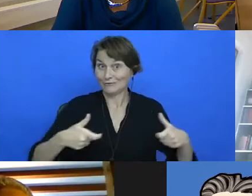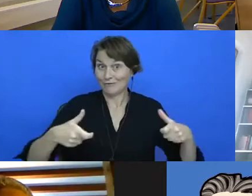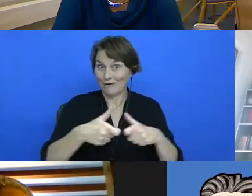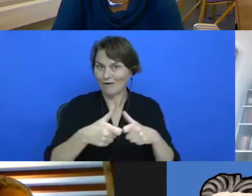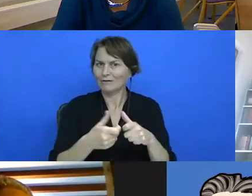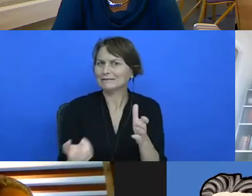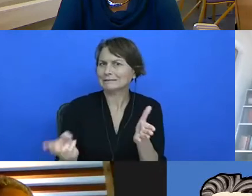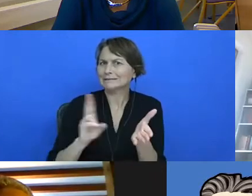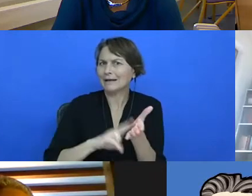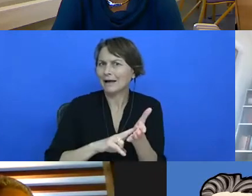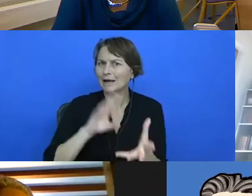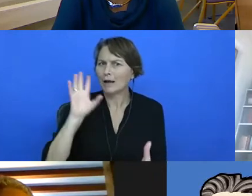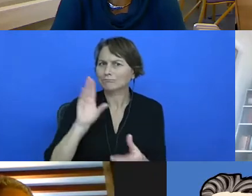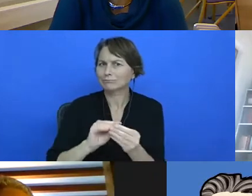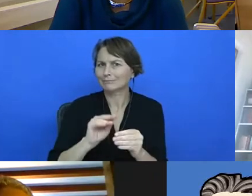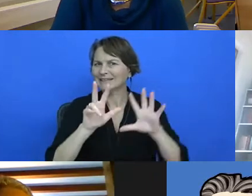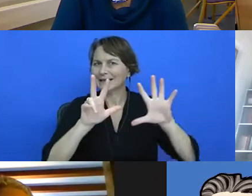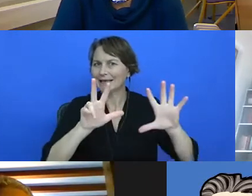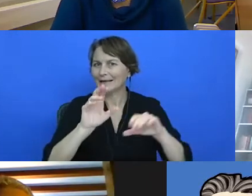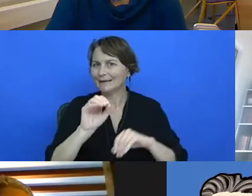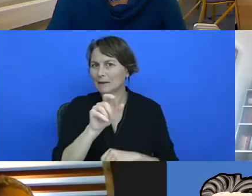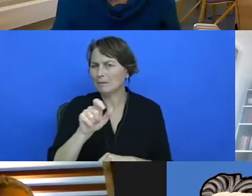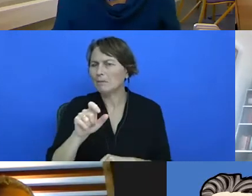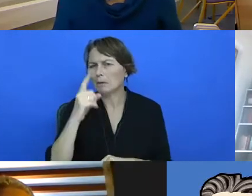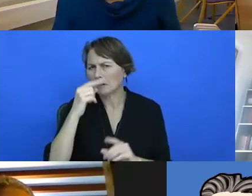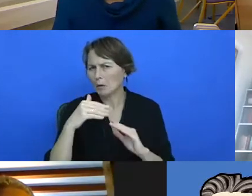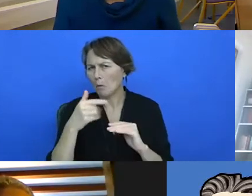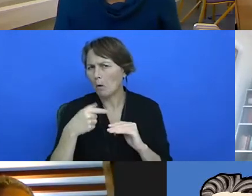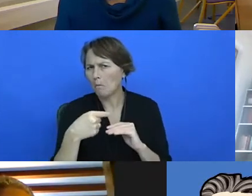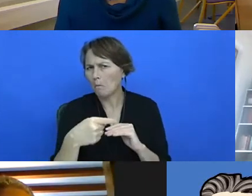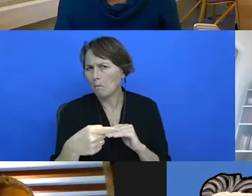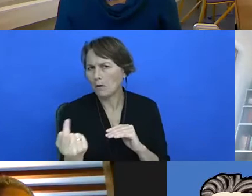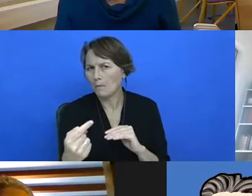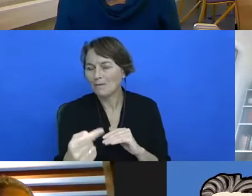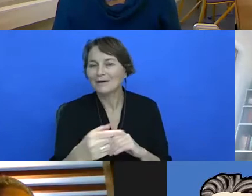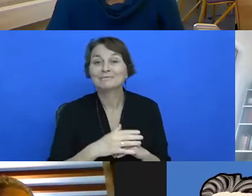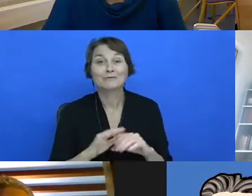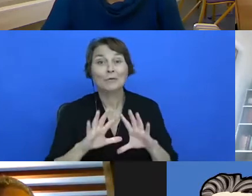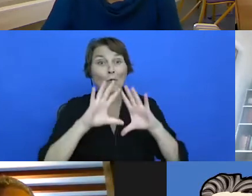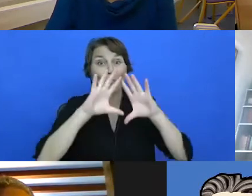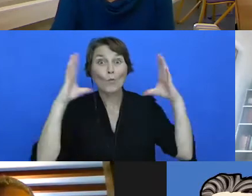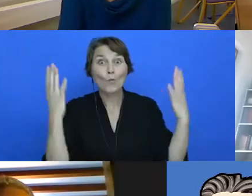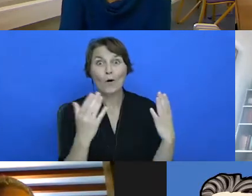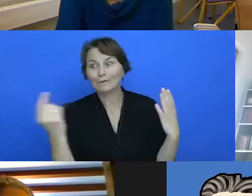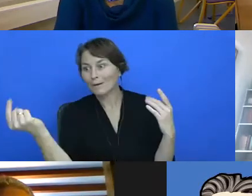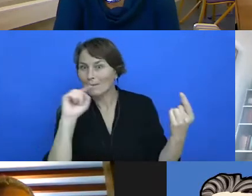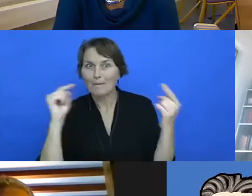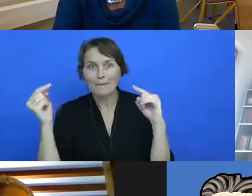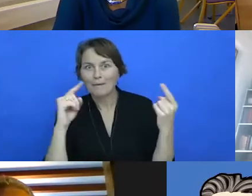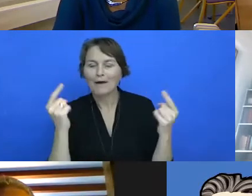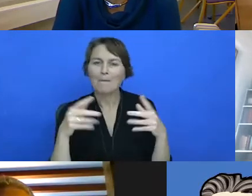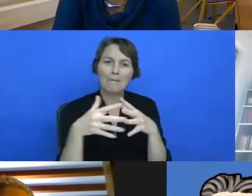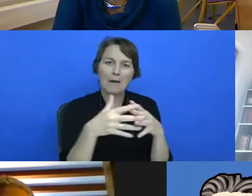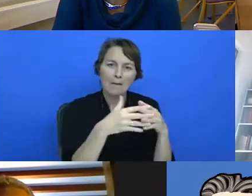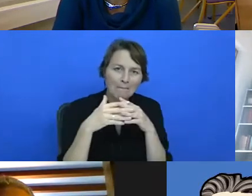More to come probably. But we are from all over the world, from the US, Saudi Arabia, Qatar, Malaysia,